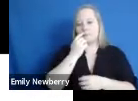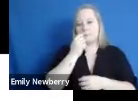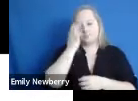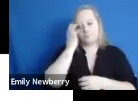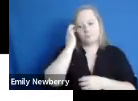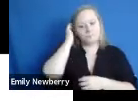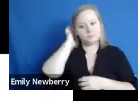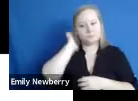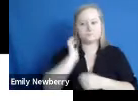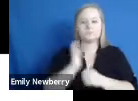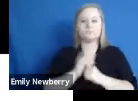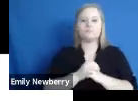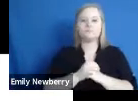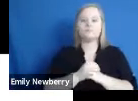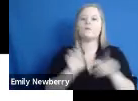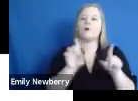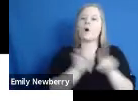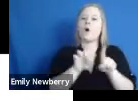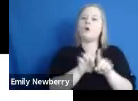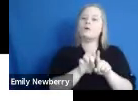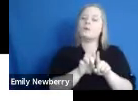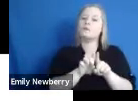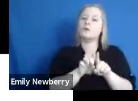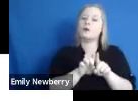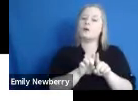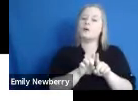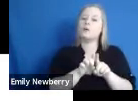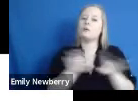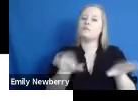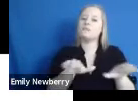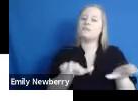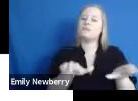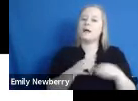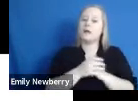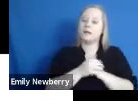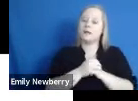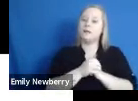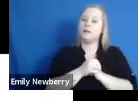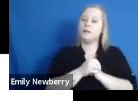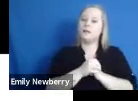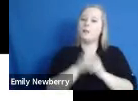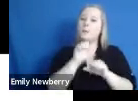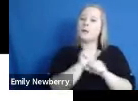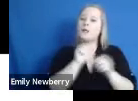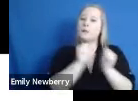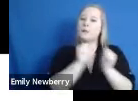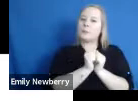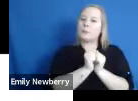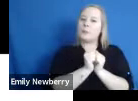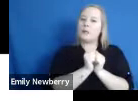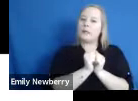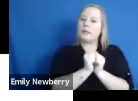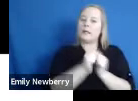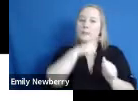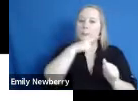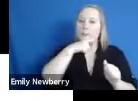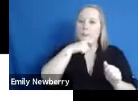A big part of what we've done is working with drought adapted plants, and